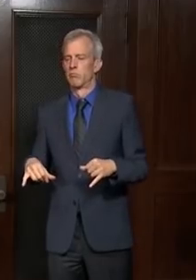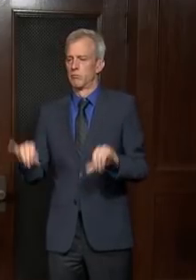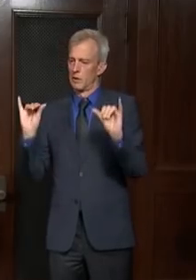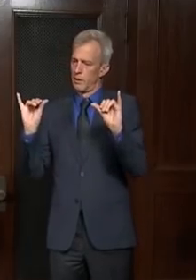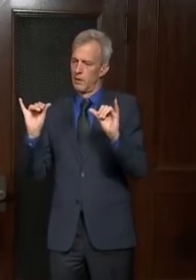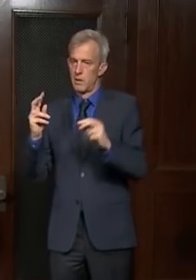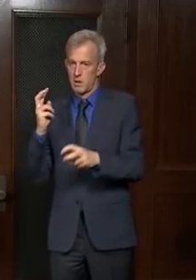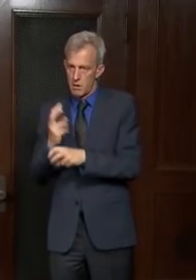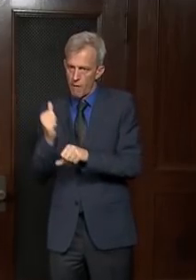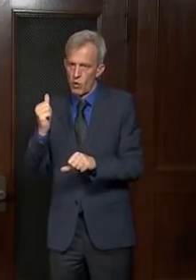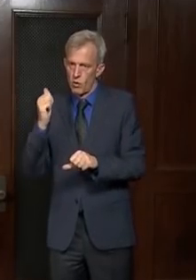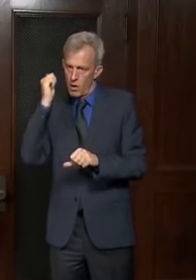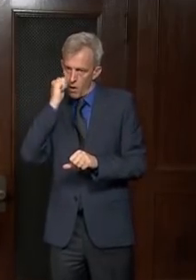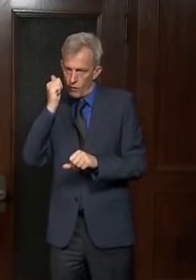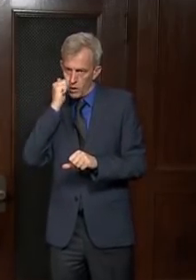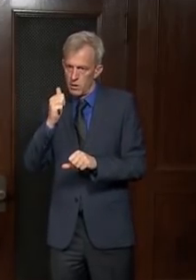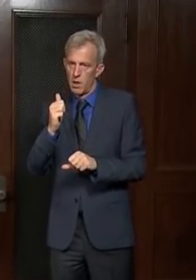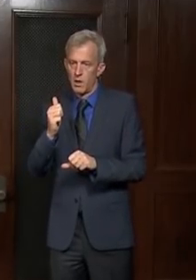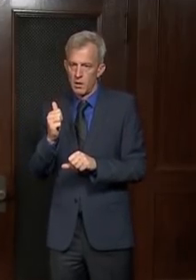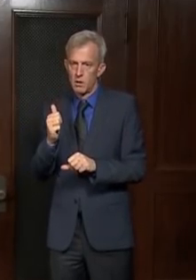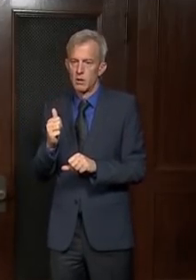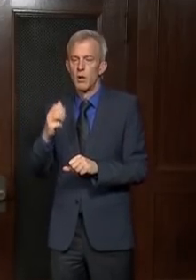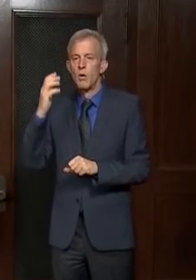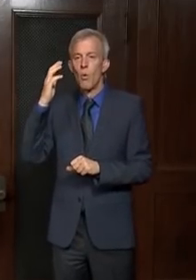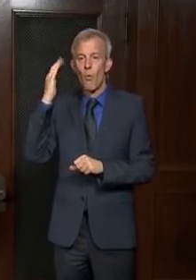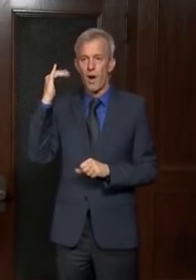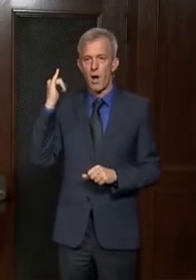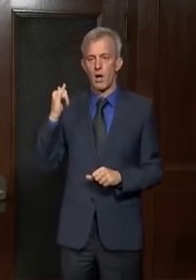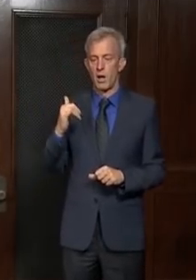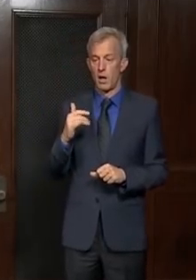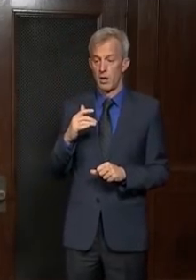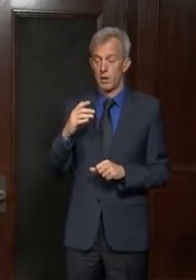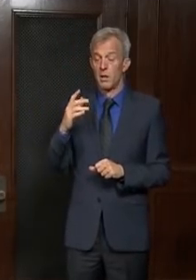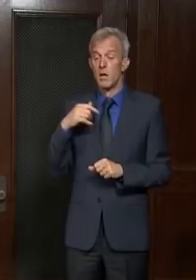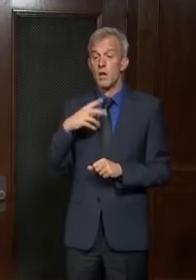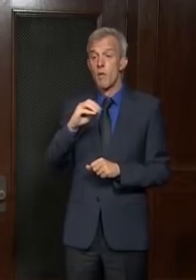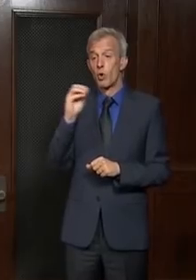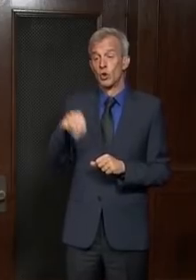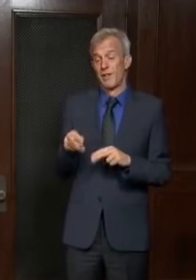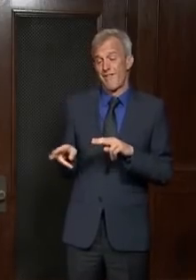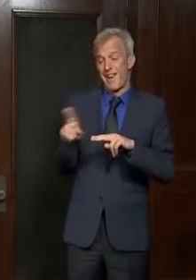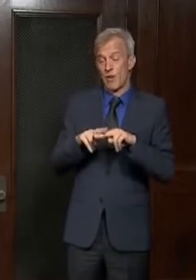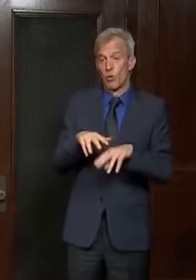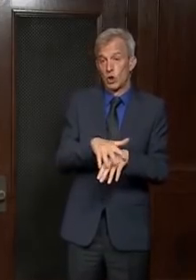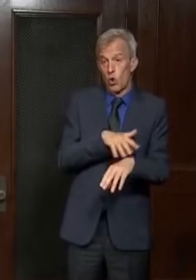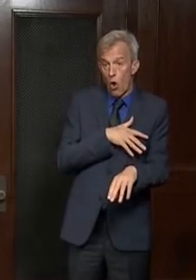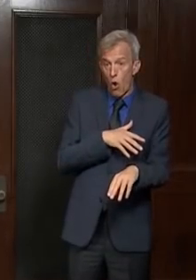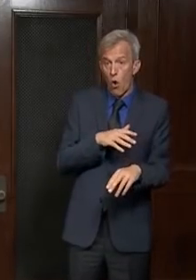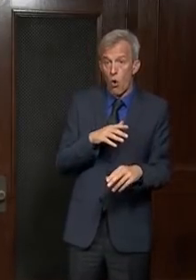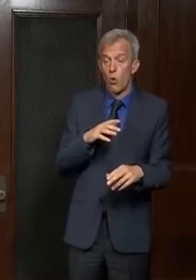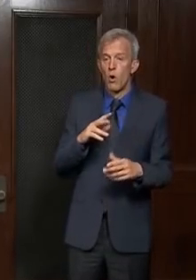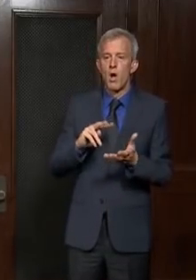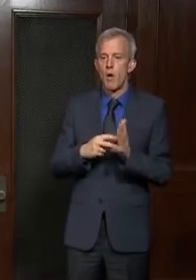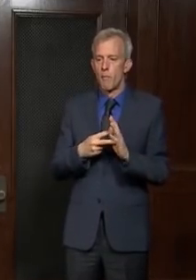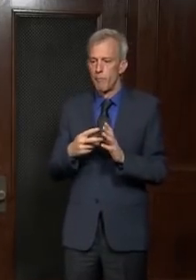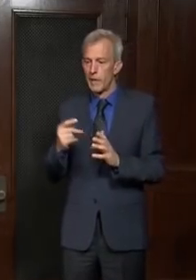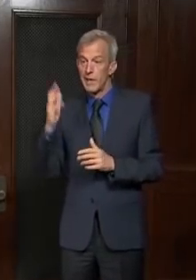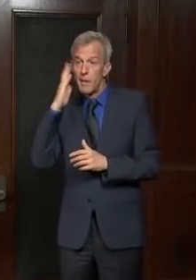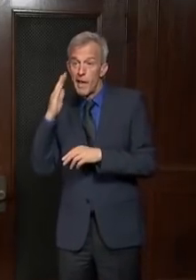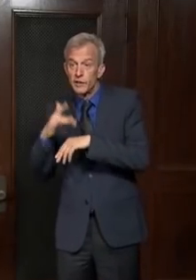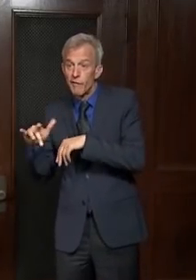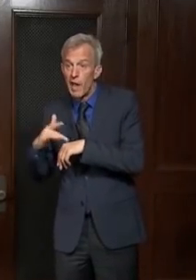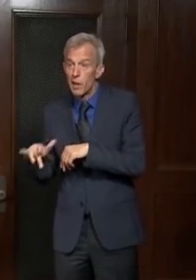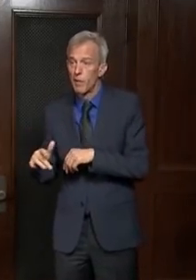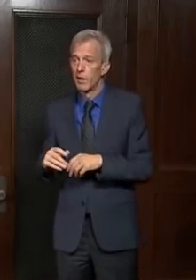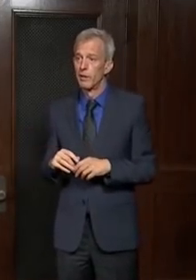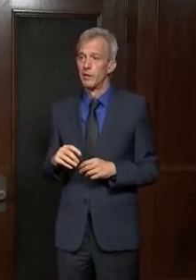getting tougher each day. Just because the rate of increase is slowing, it doesn't mean that the number of hospital beds that we need, the number of